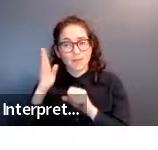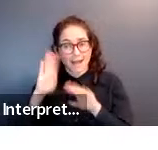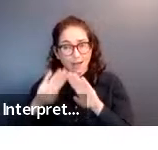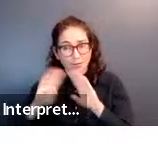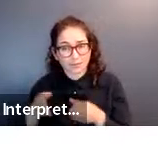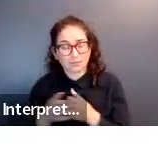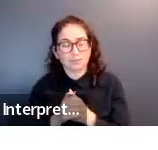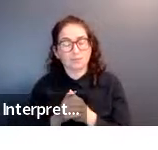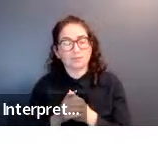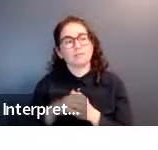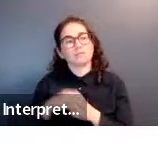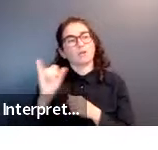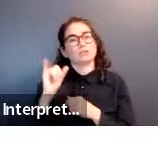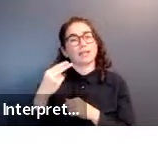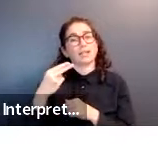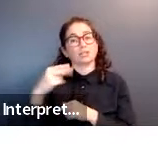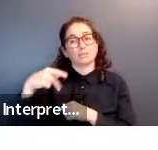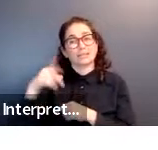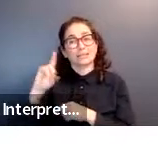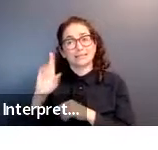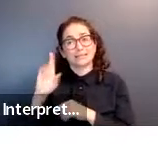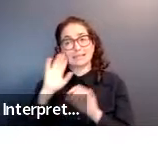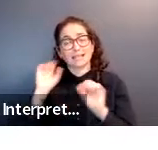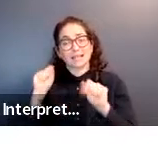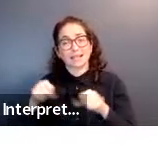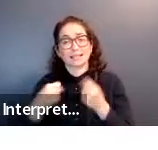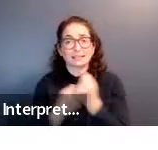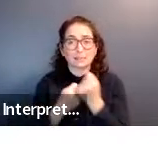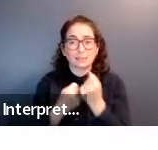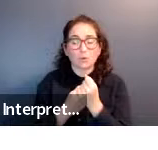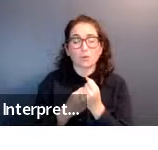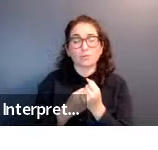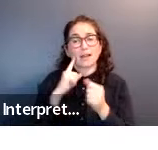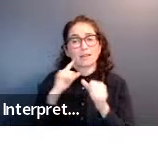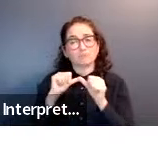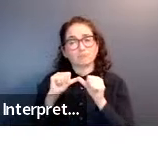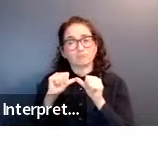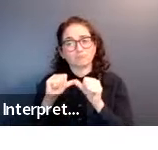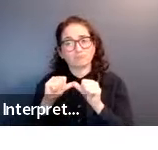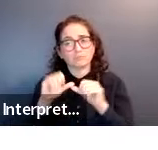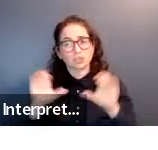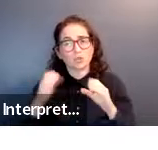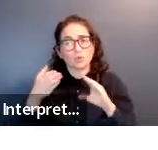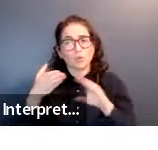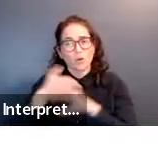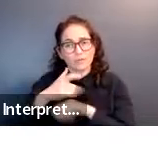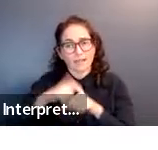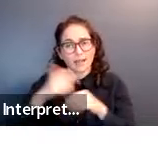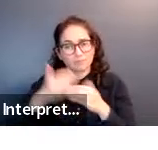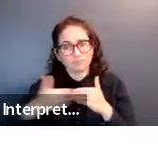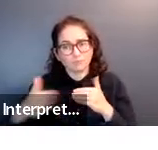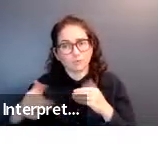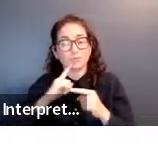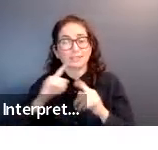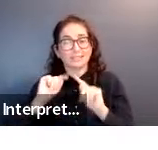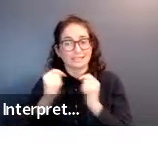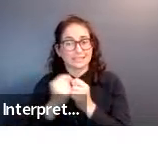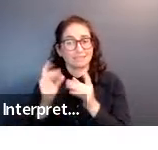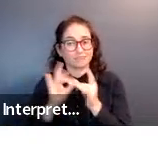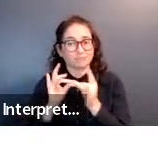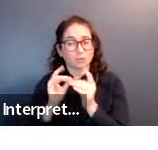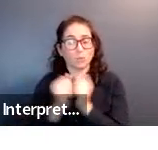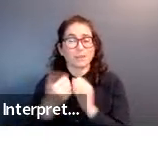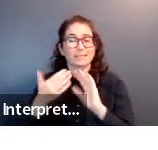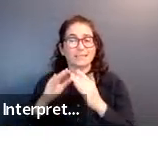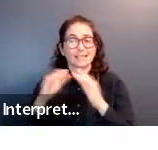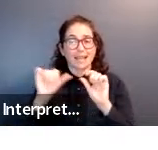that HPD can support and administer over time. So it really is a team effort among city agencies